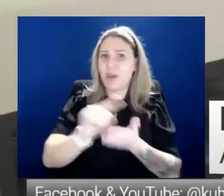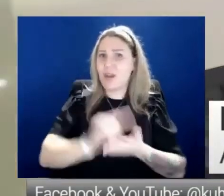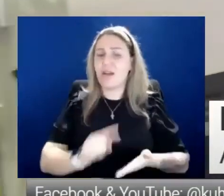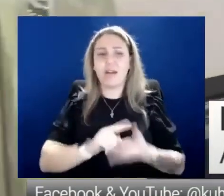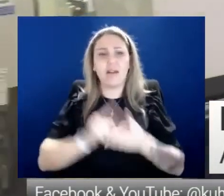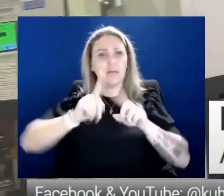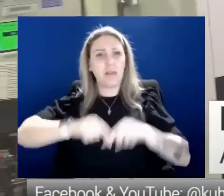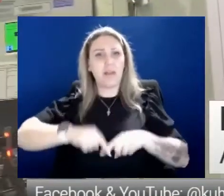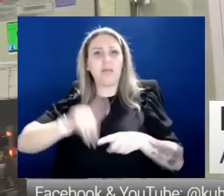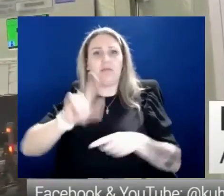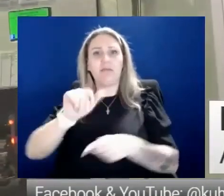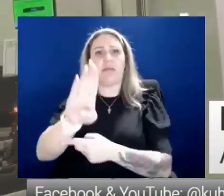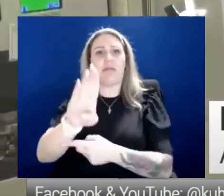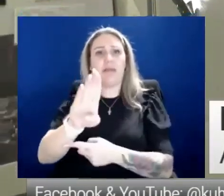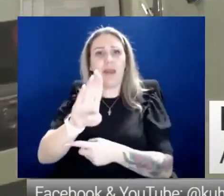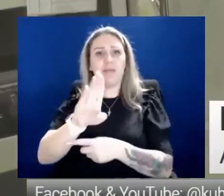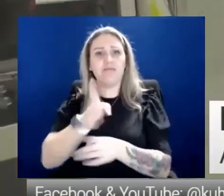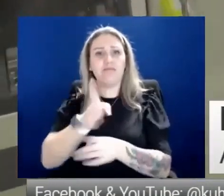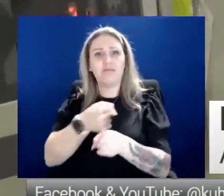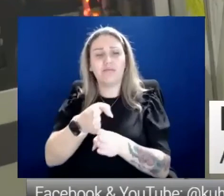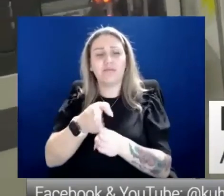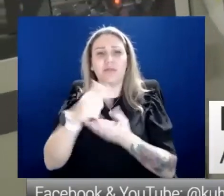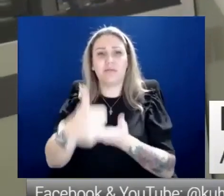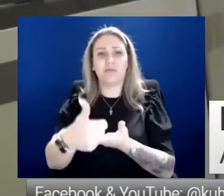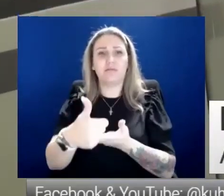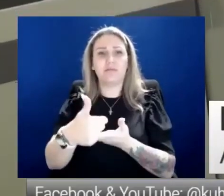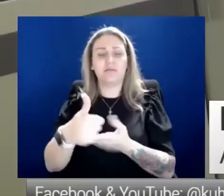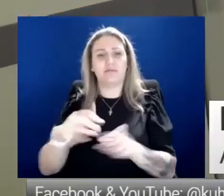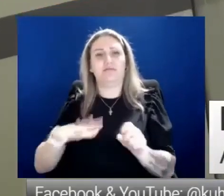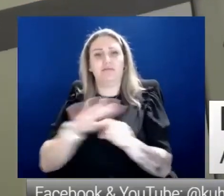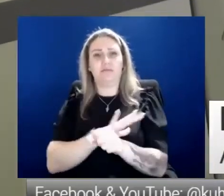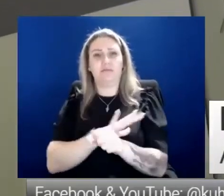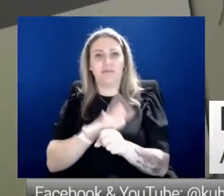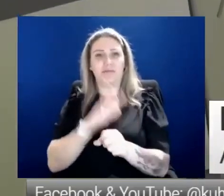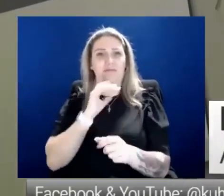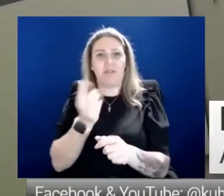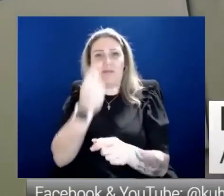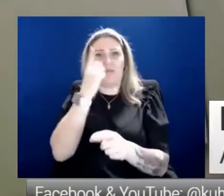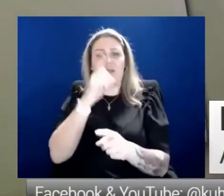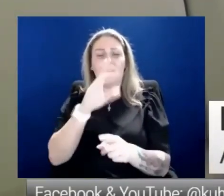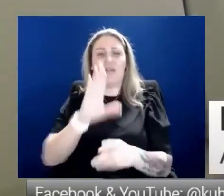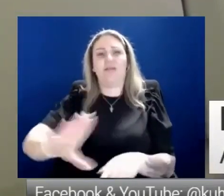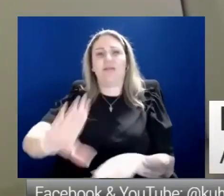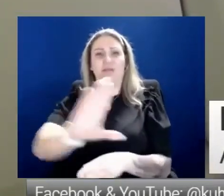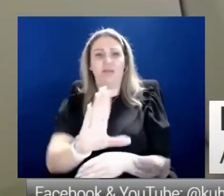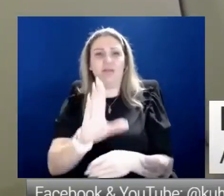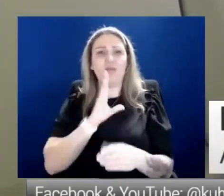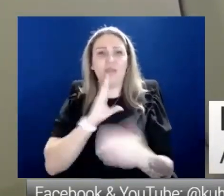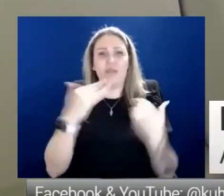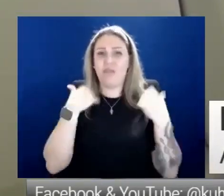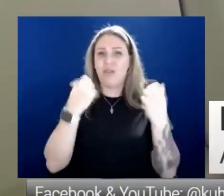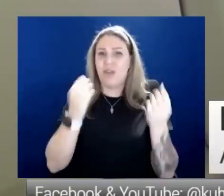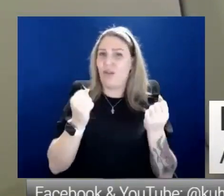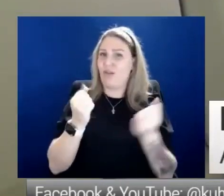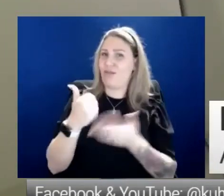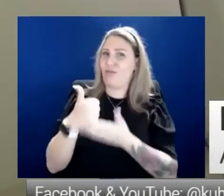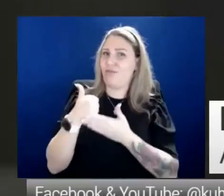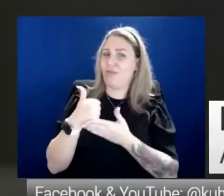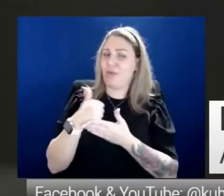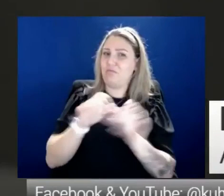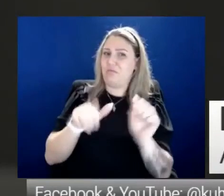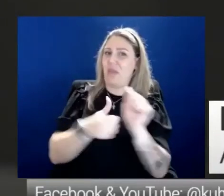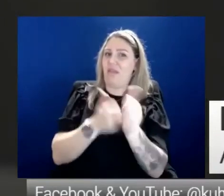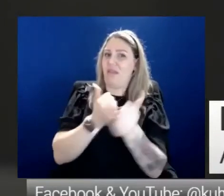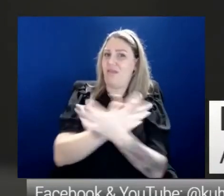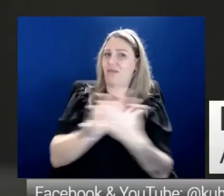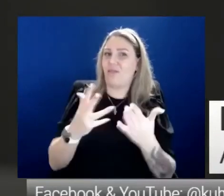professionals to help provide a complete picture of patients' health. They are the heroes helping you behind the scenes with a direct impact on your